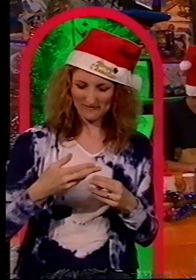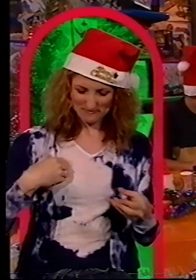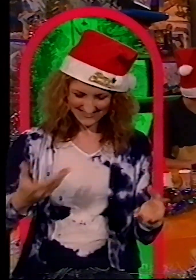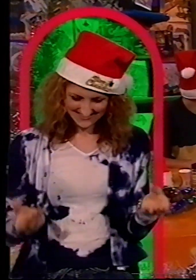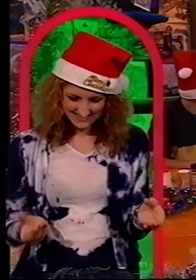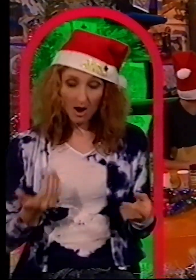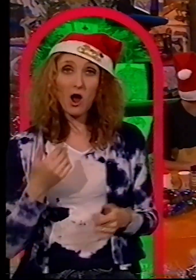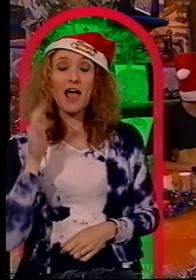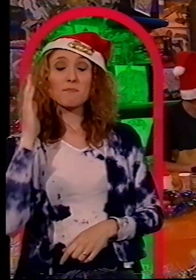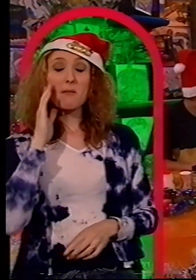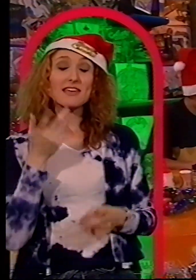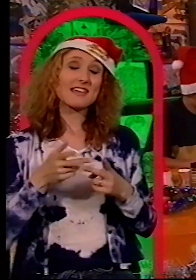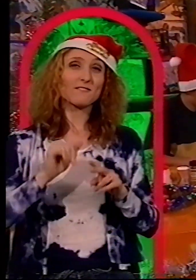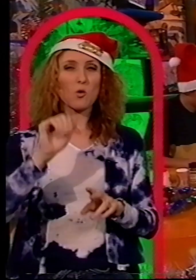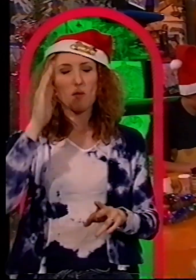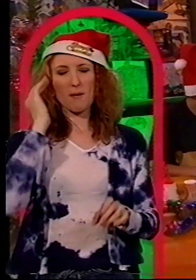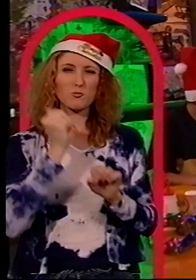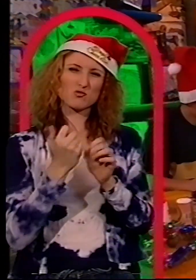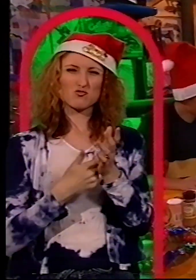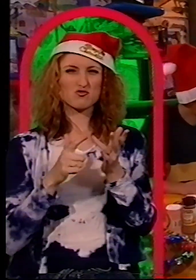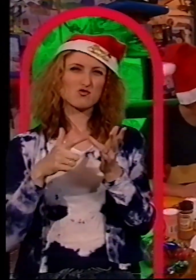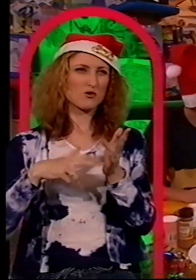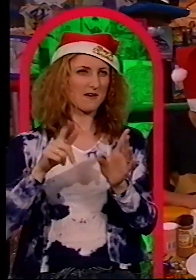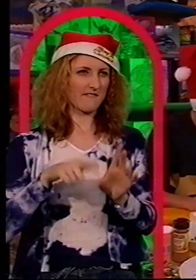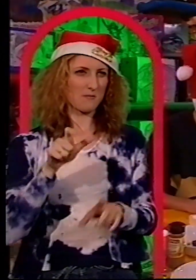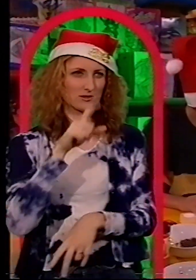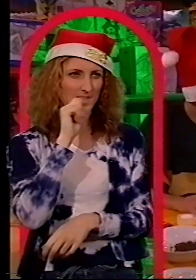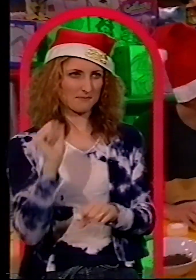if you have a very groovy mum, look at what you can make her.